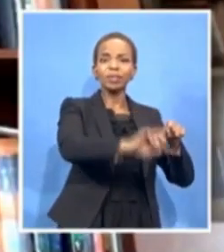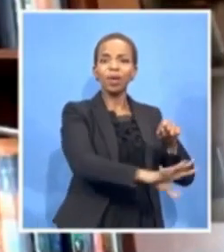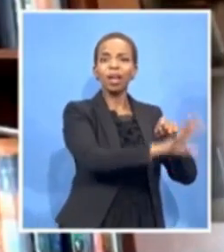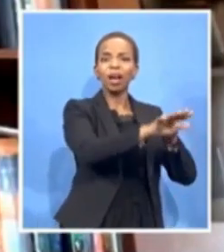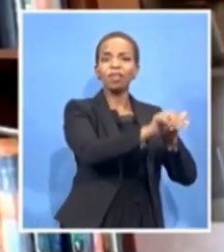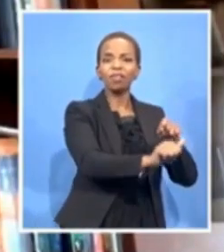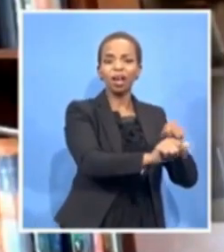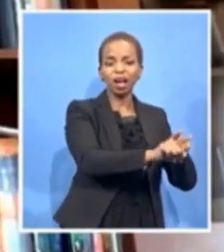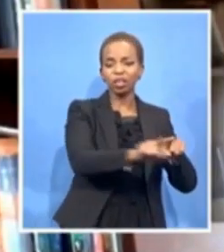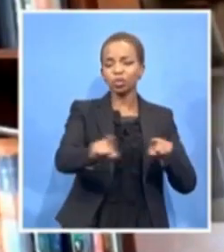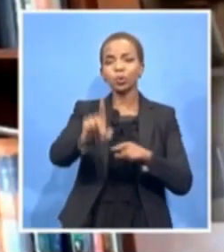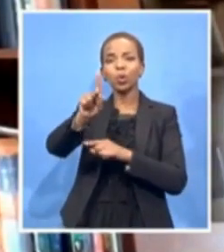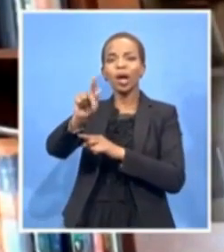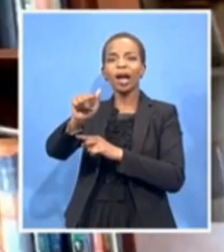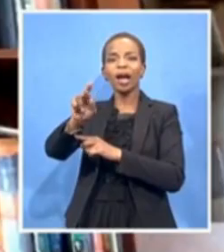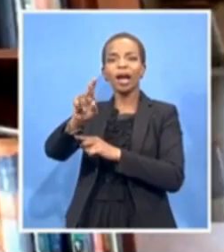Zuma